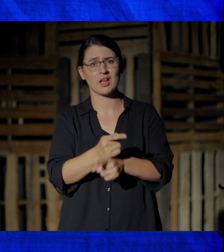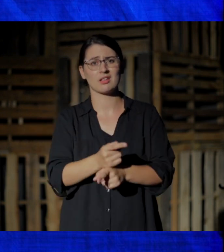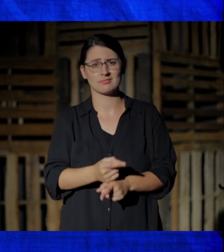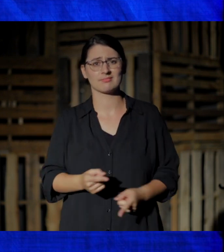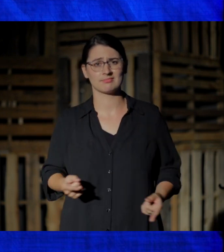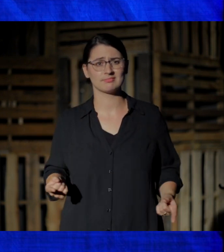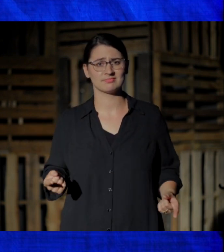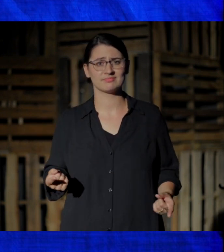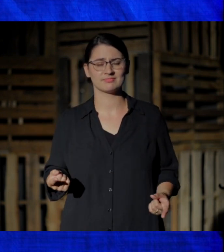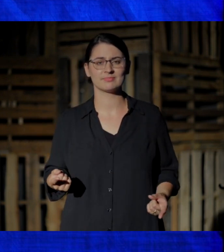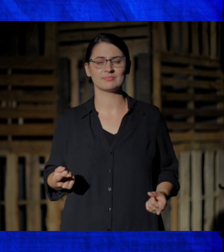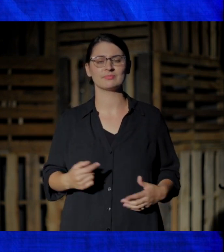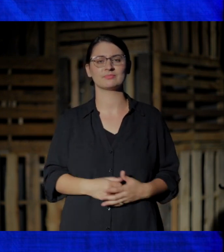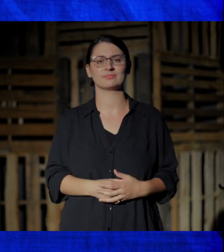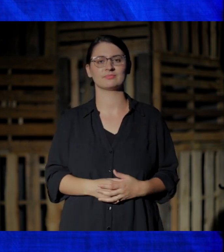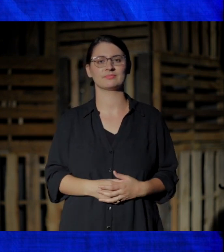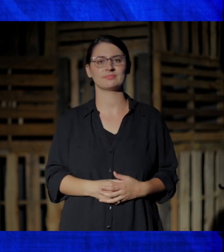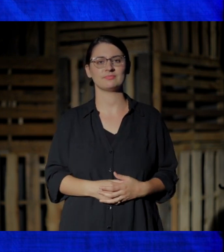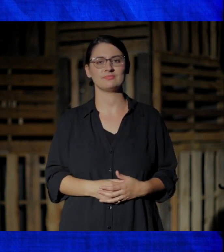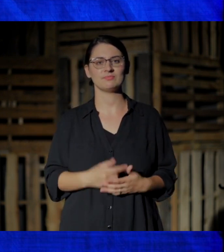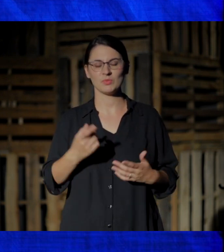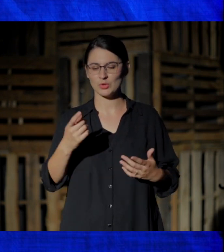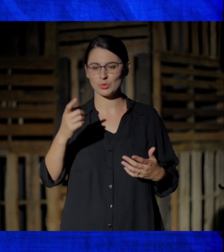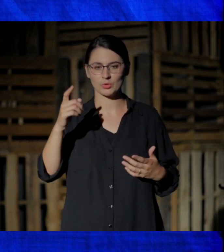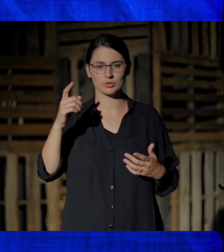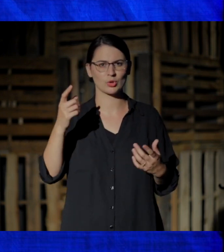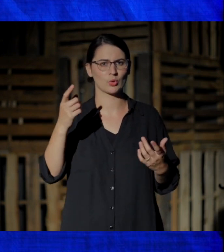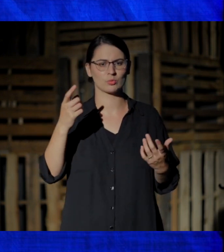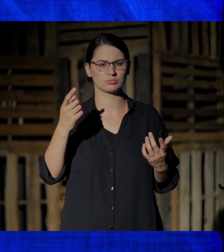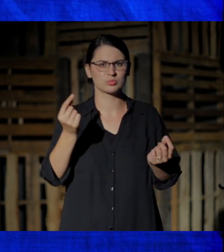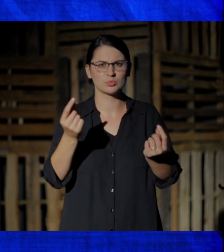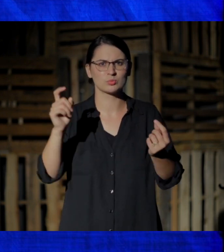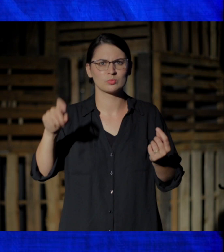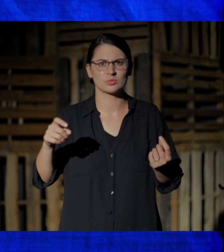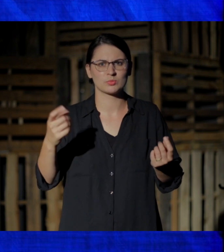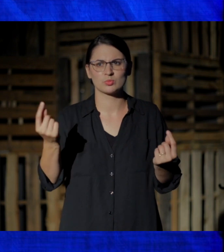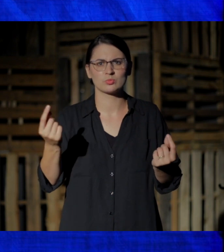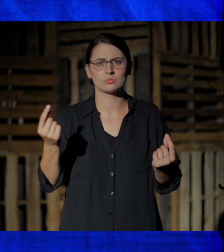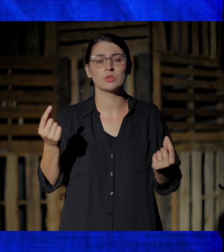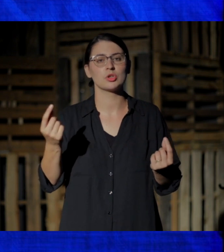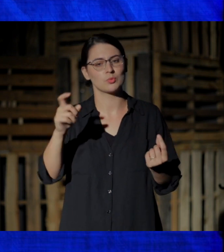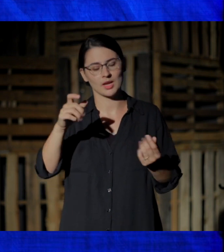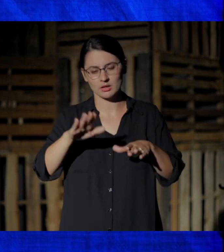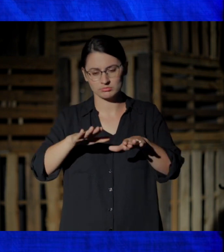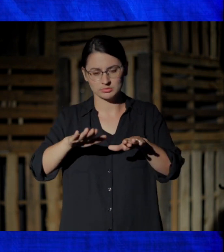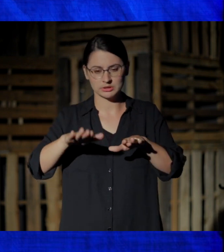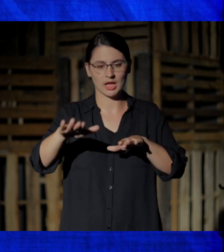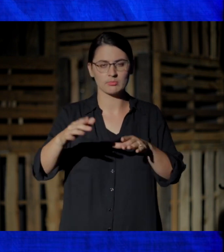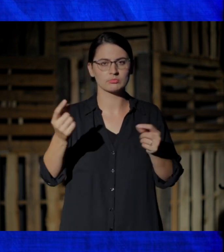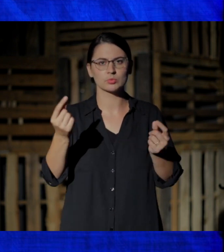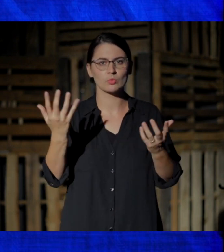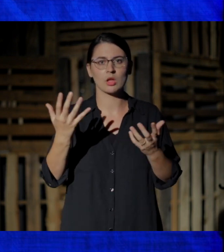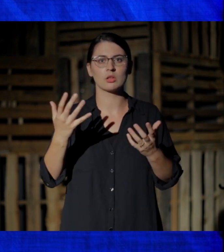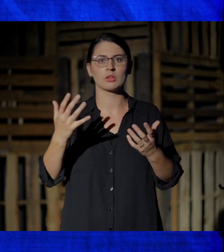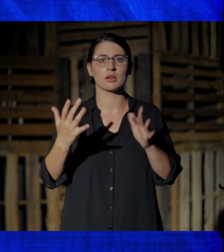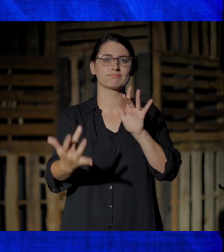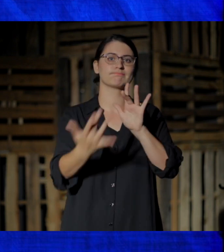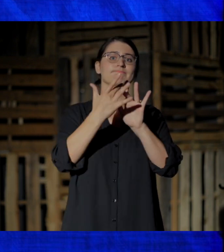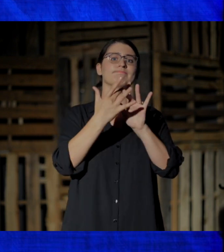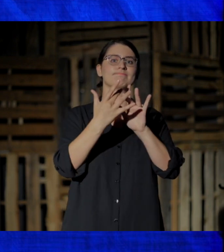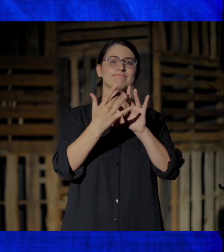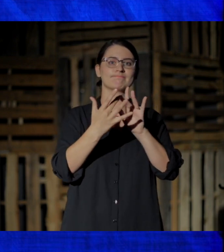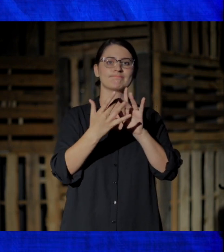step. If you're online, you gotta let us know. Lord, I pray, Father, as the band sings one last